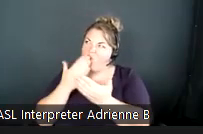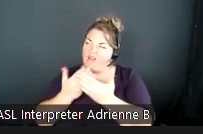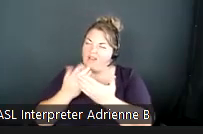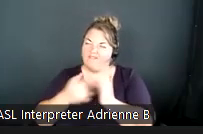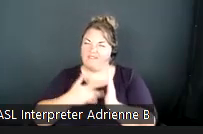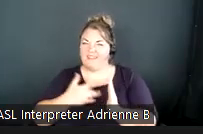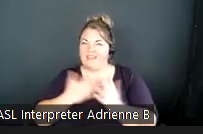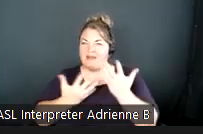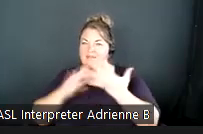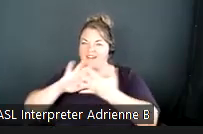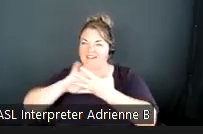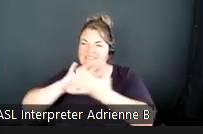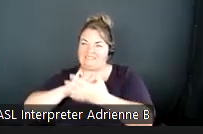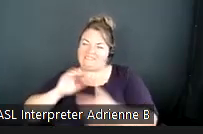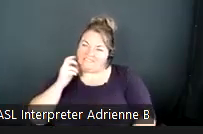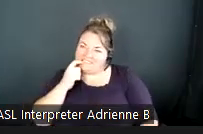clearly.